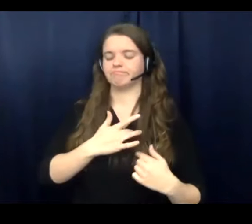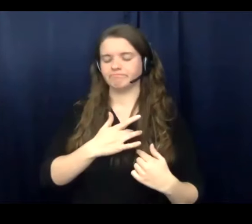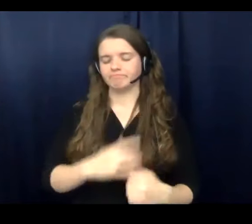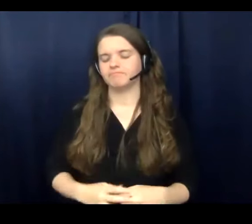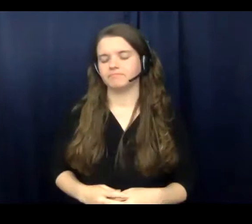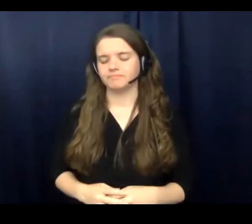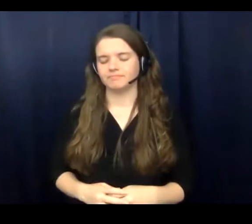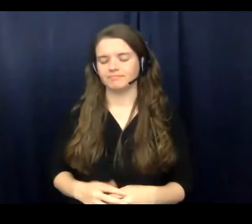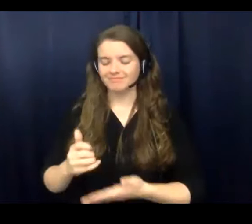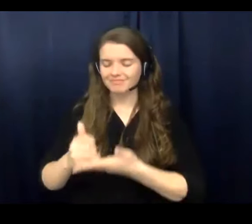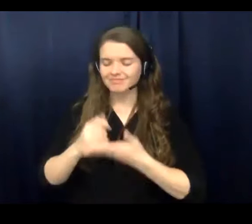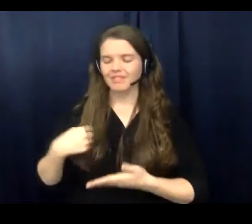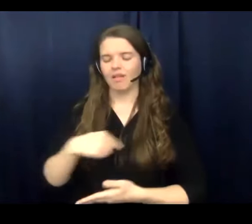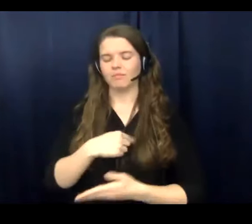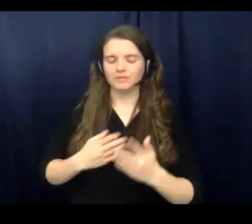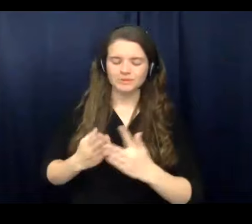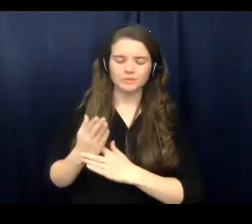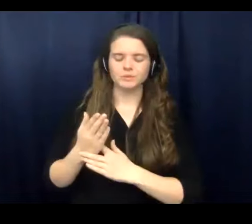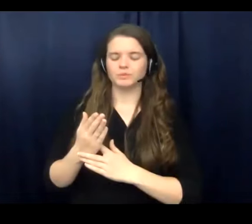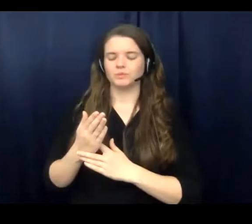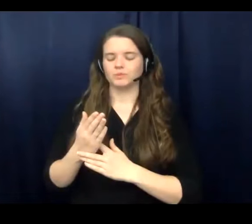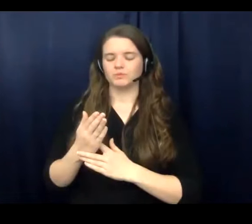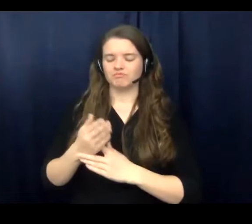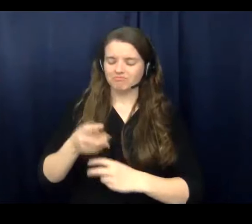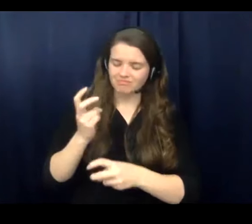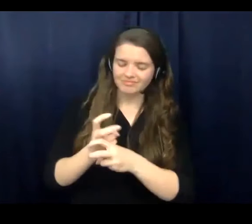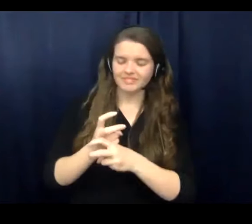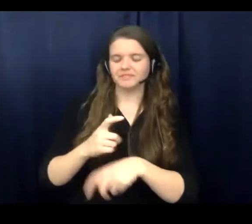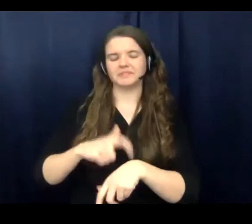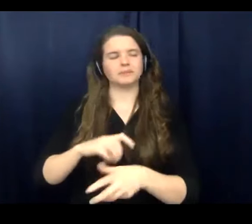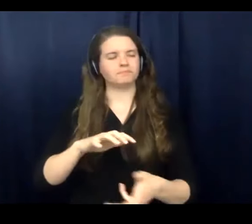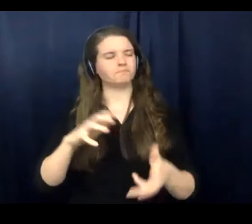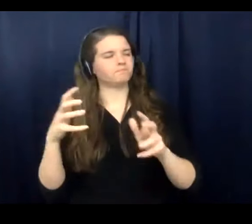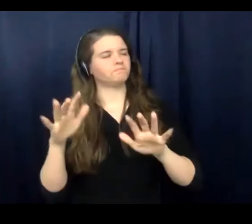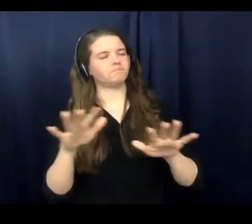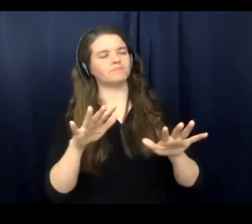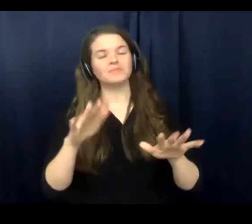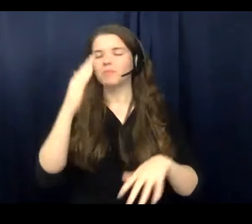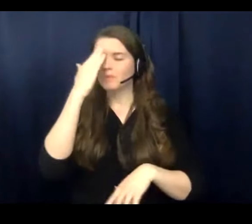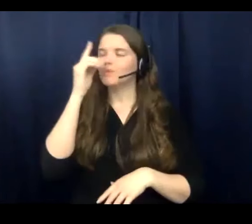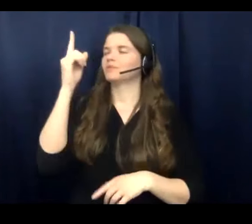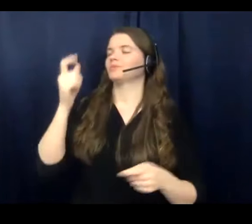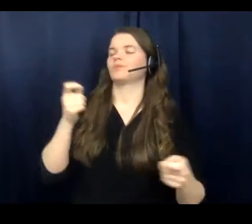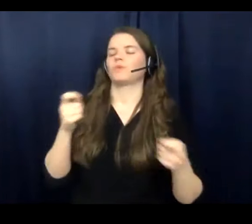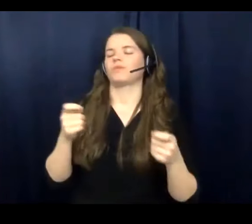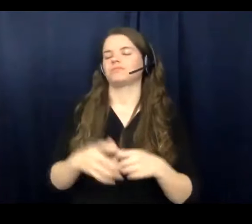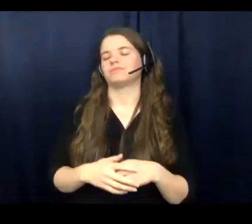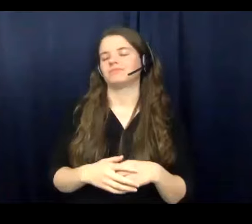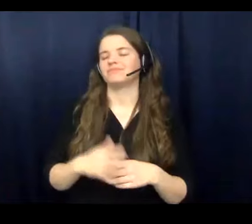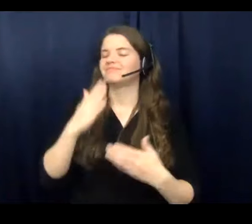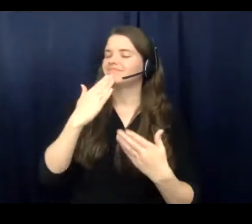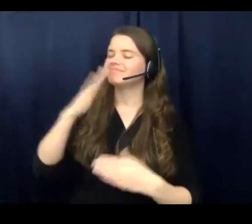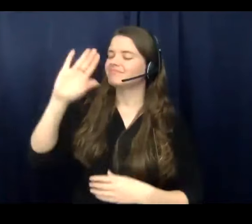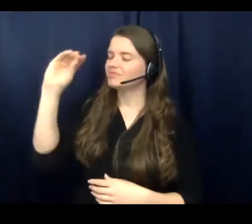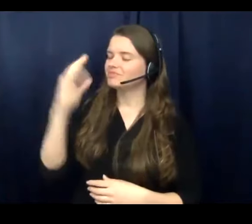through these unusual and dire circumstances that we're in, Lord. But we know that you're in control, We thank you for your grace. We thank you for your